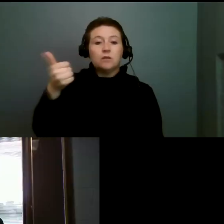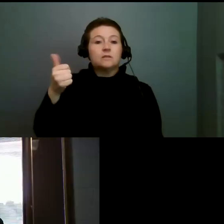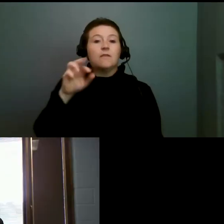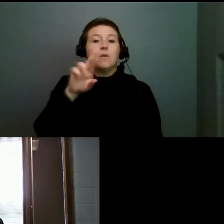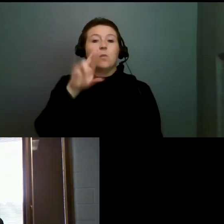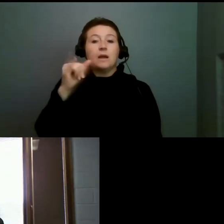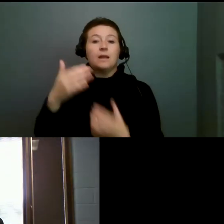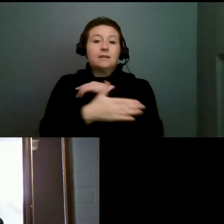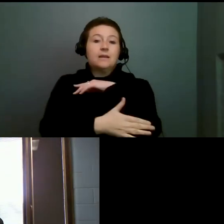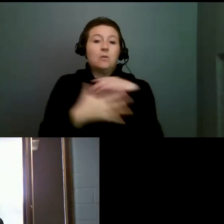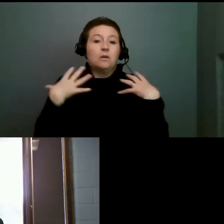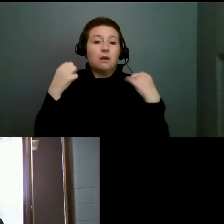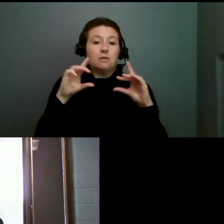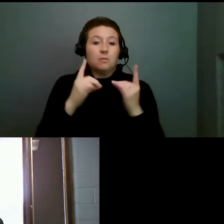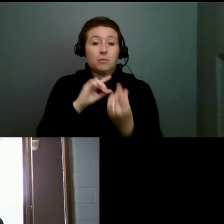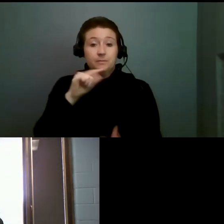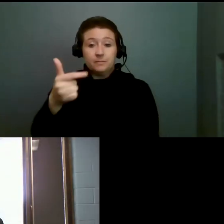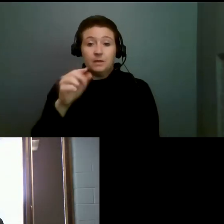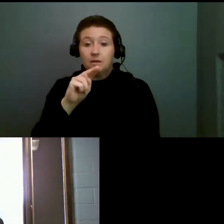Nita.